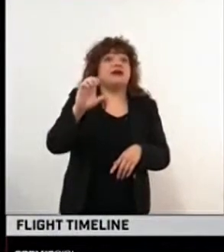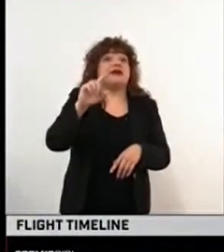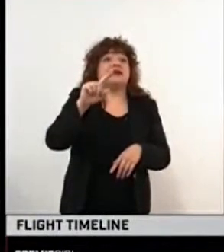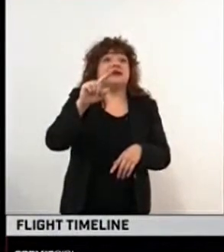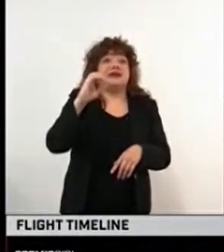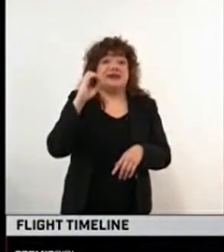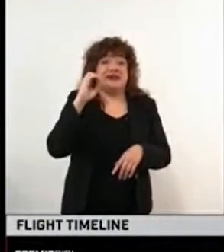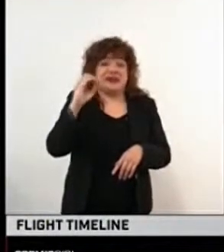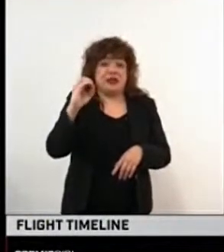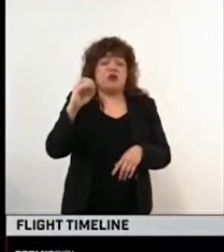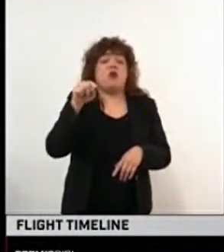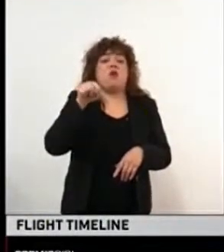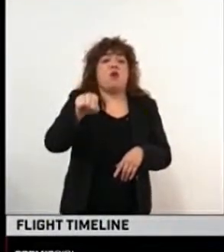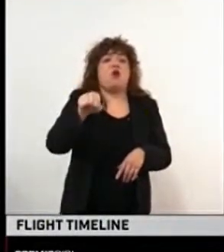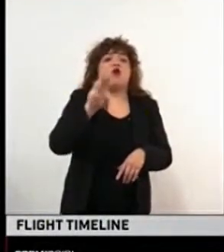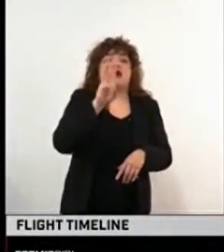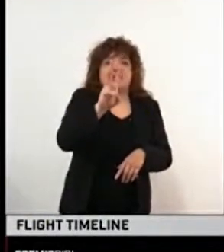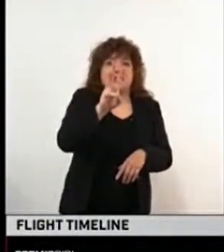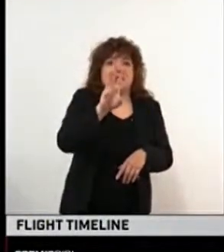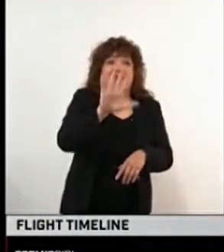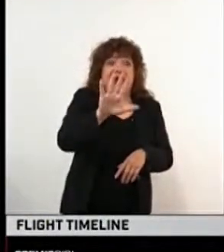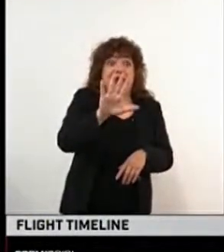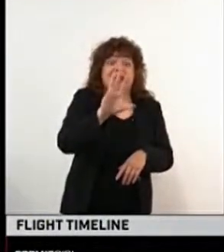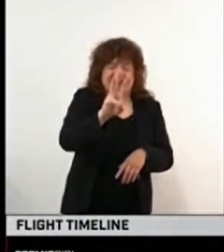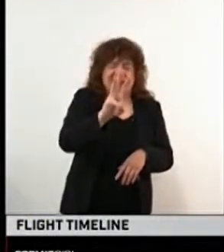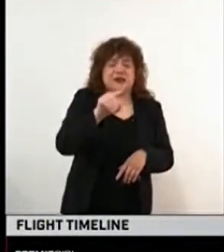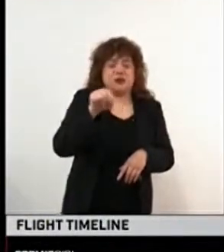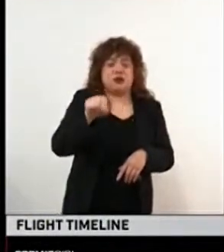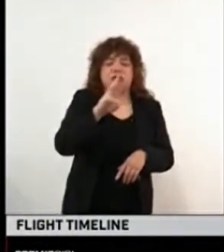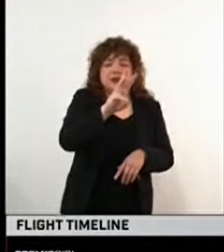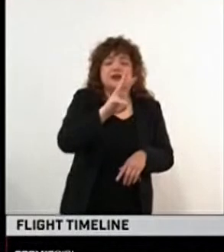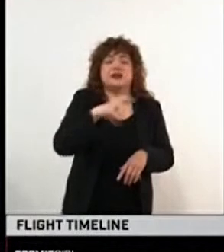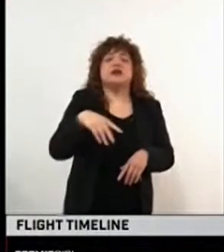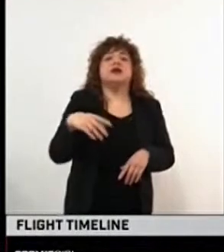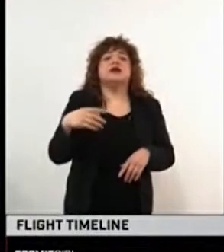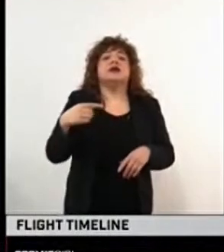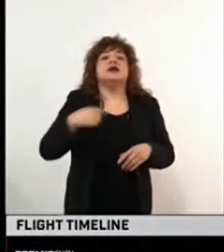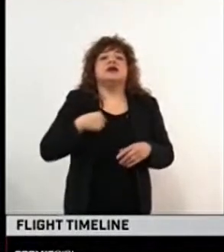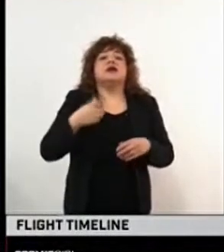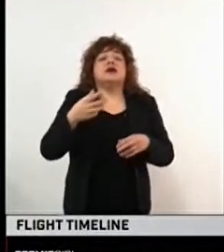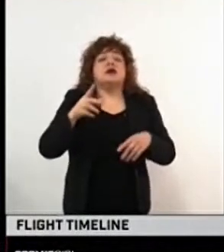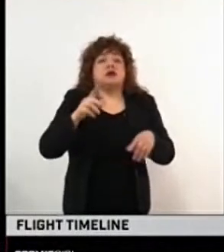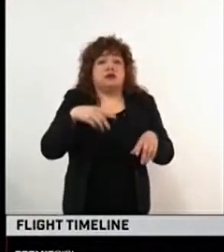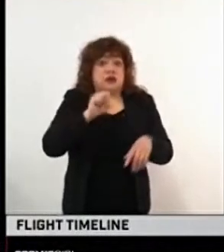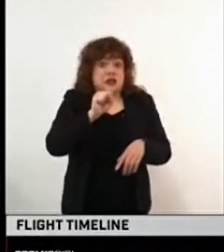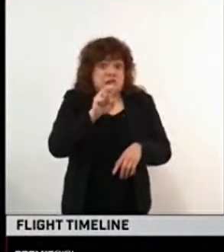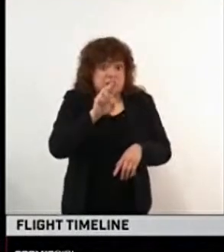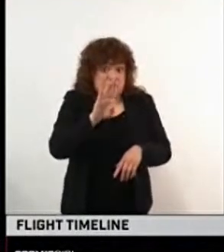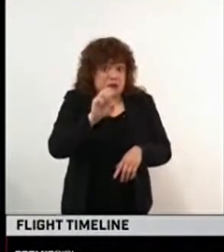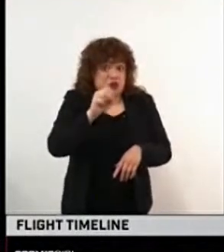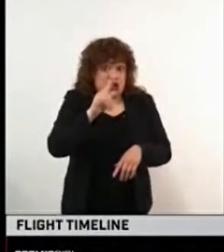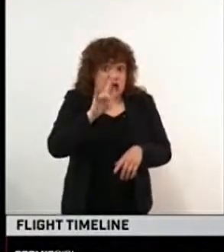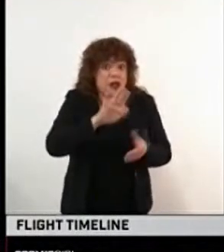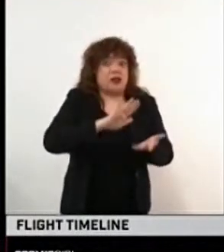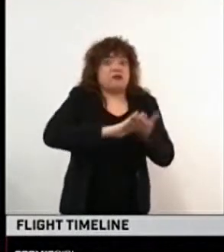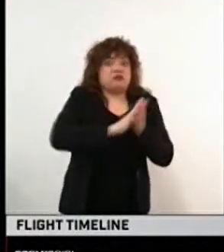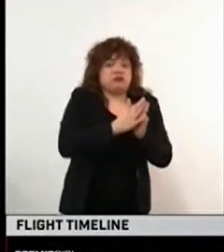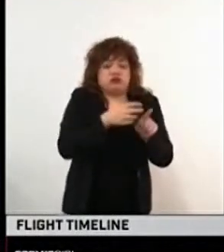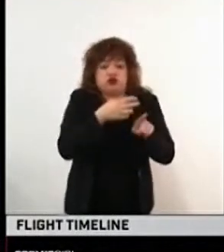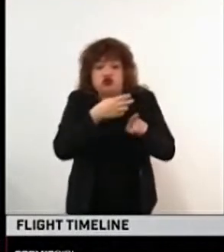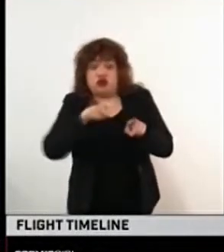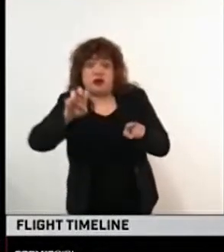flow separation and vortices along the length of our rocket. From here, we travel from subsonic to supersonic speeds, where we